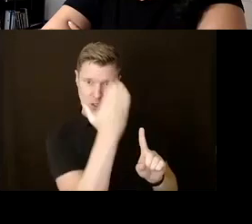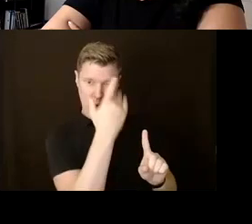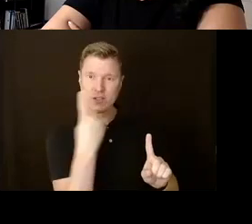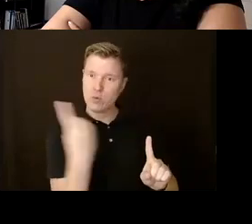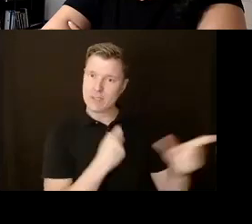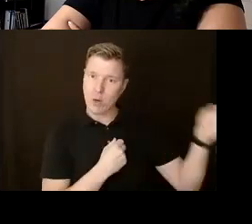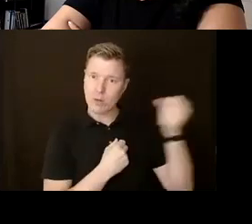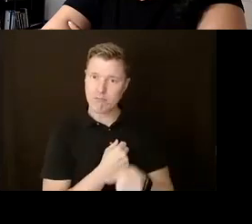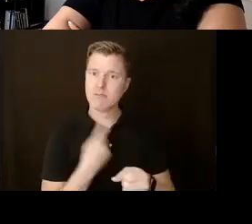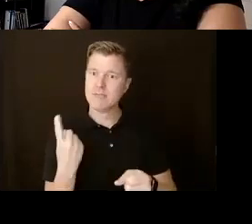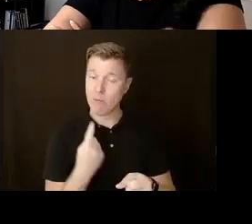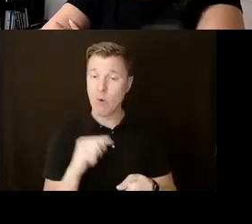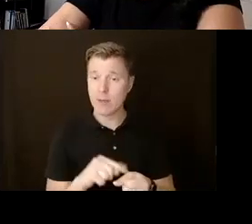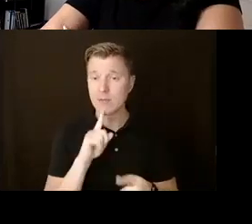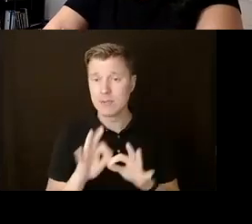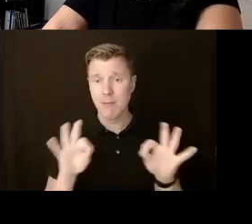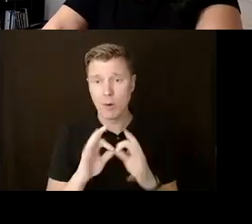really important too.